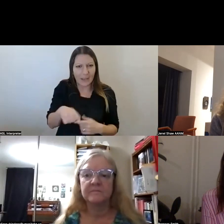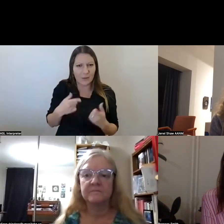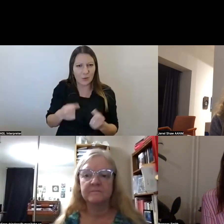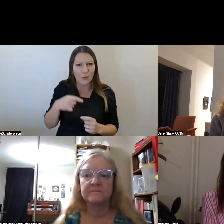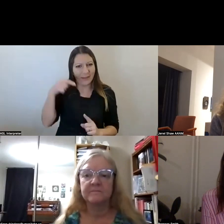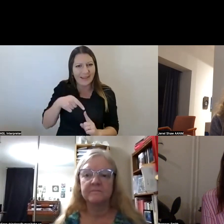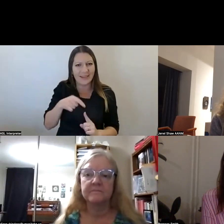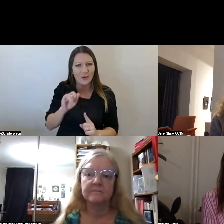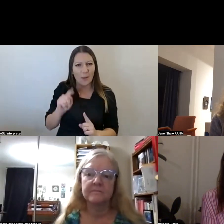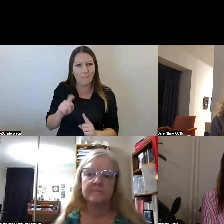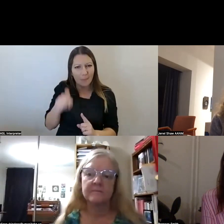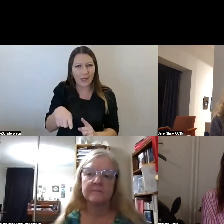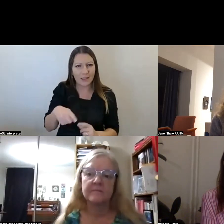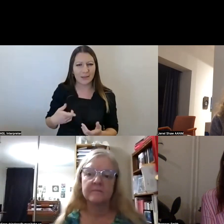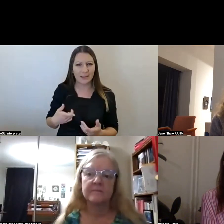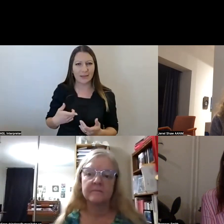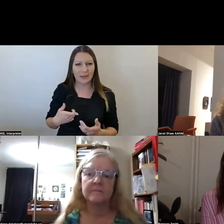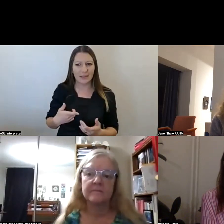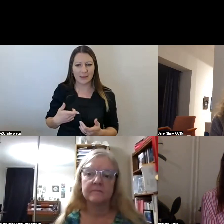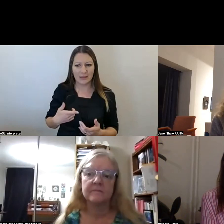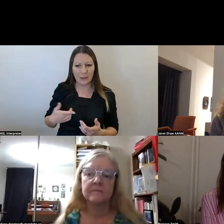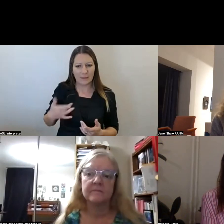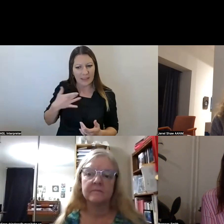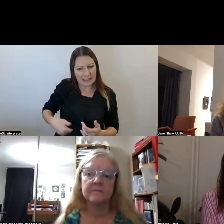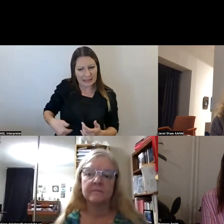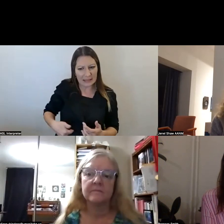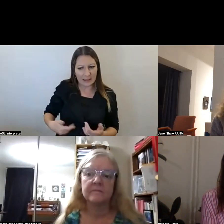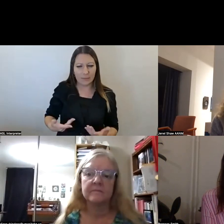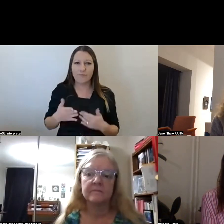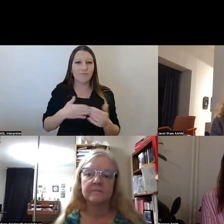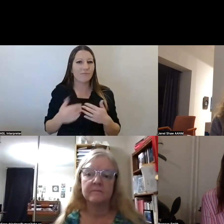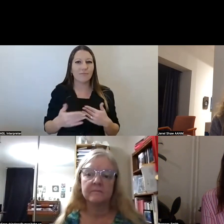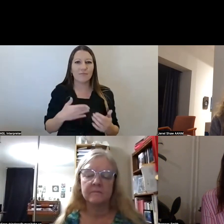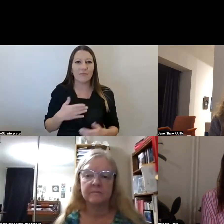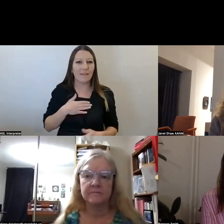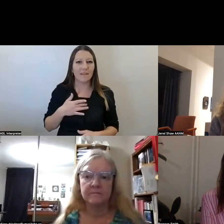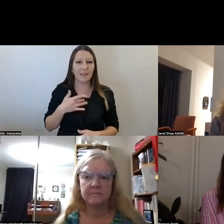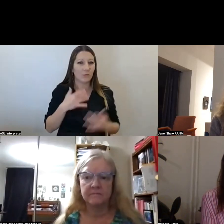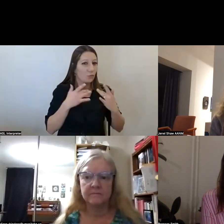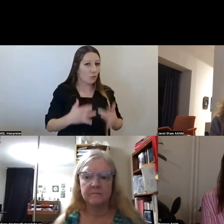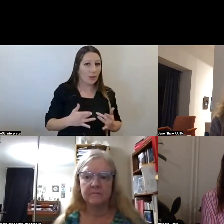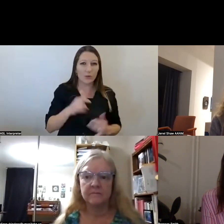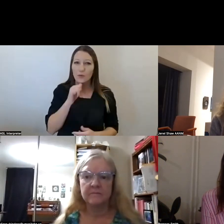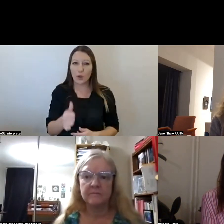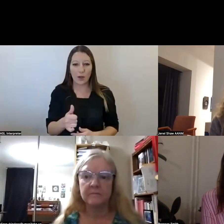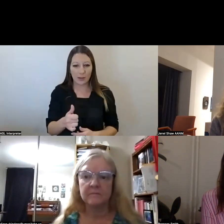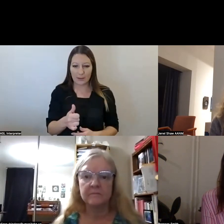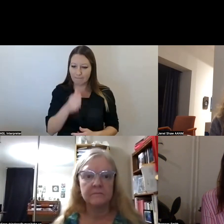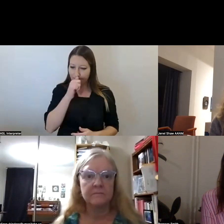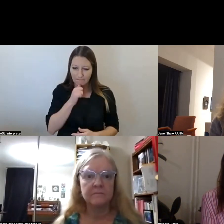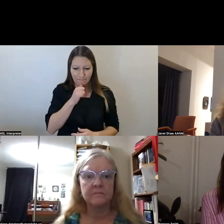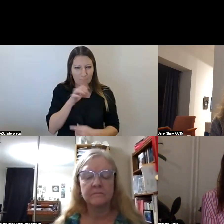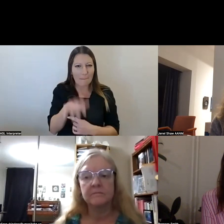and it doesn't matter whether I'm depressed or not. I have to do it,